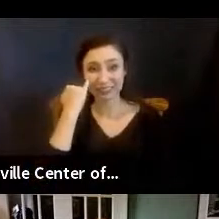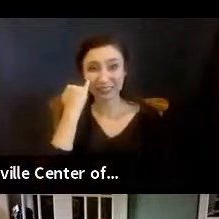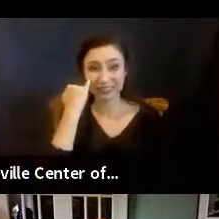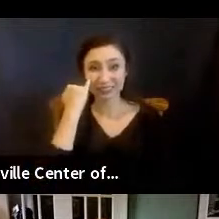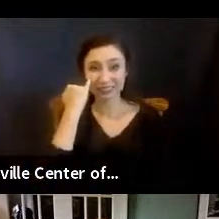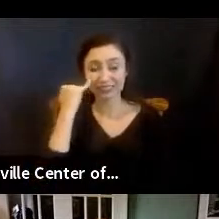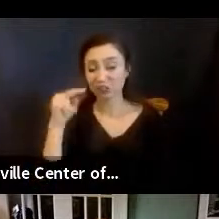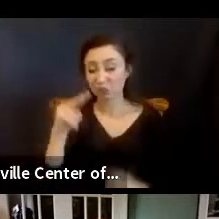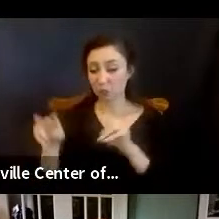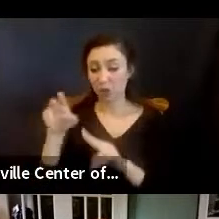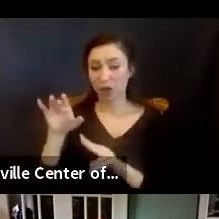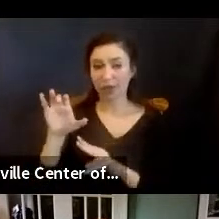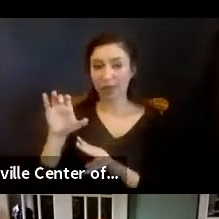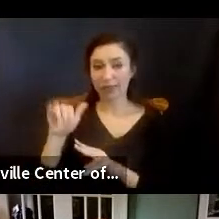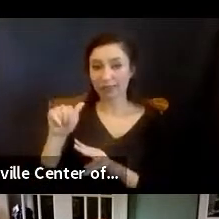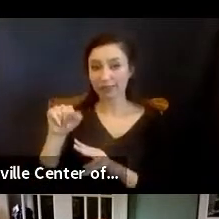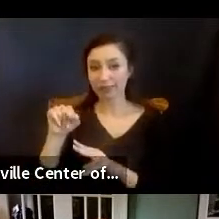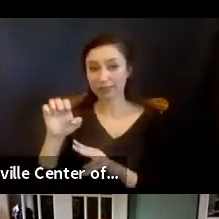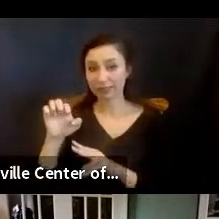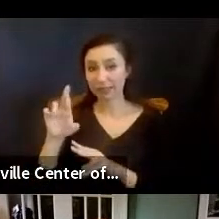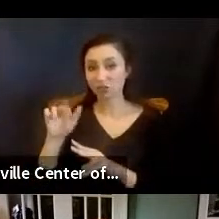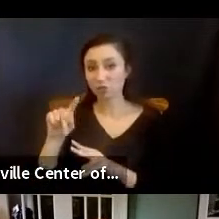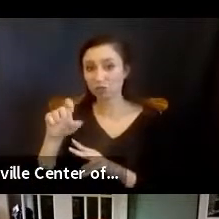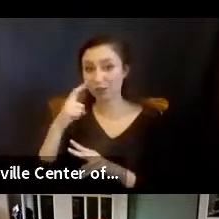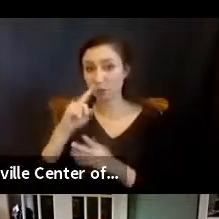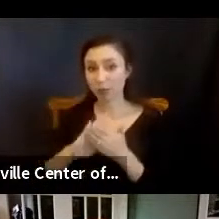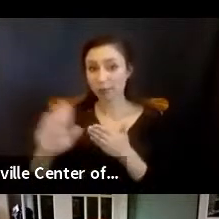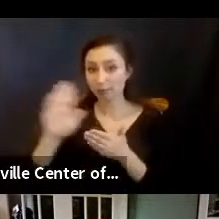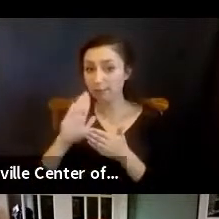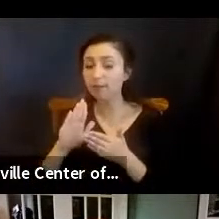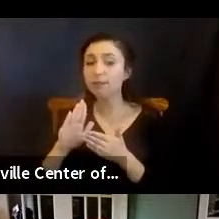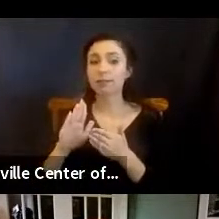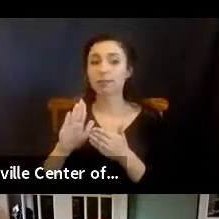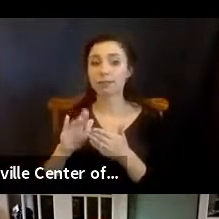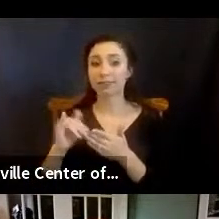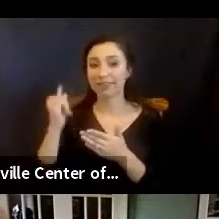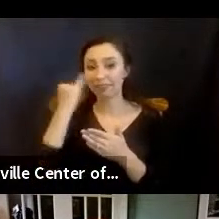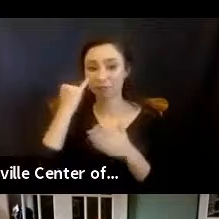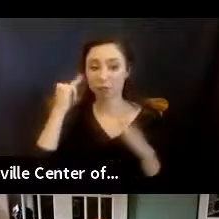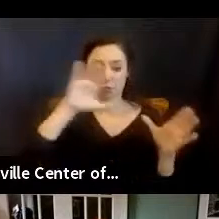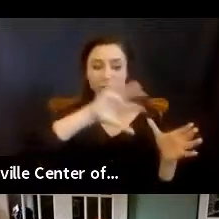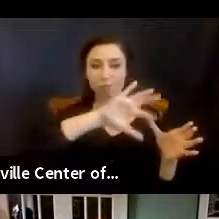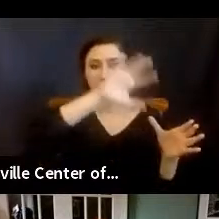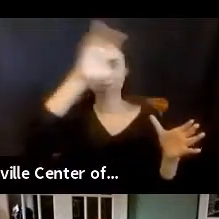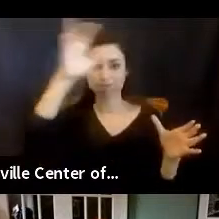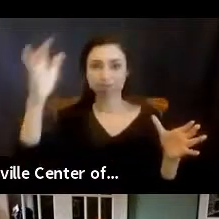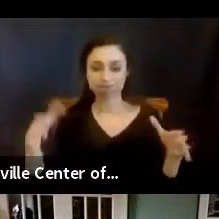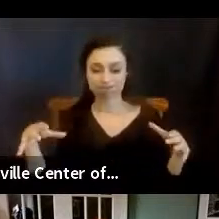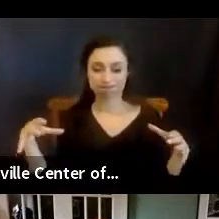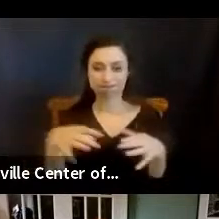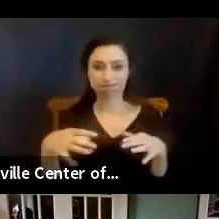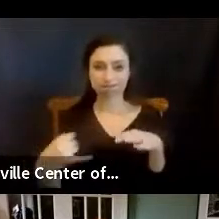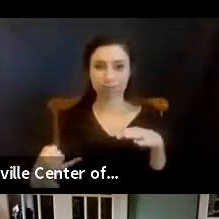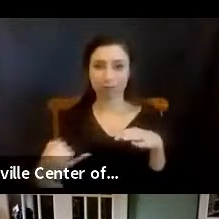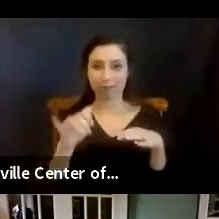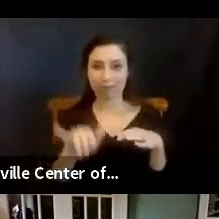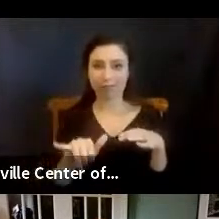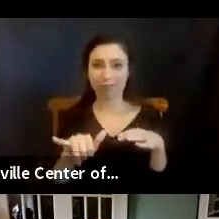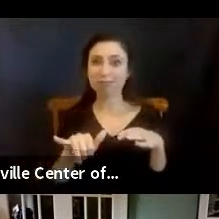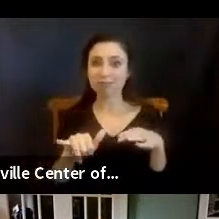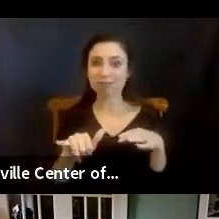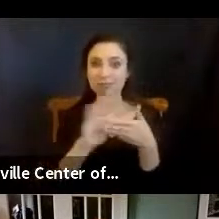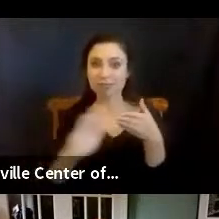if you look at the case rate in a college, if you put a bubble over that population, it's about a 2% positivity